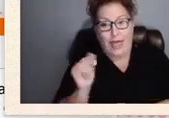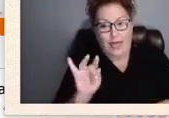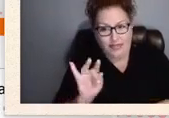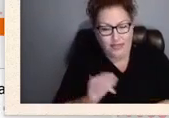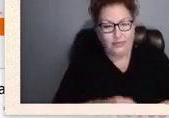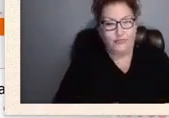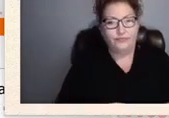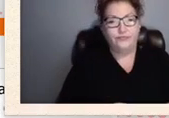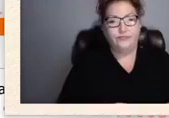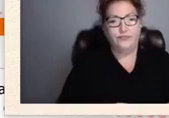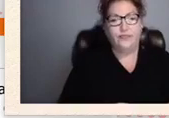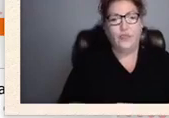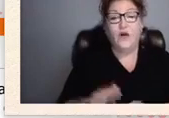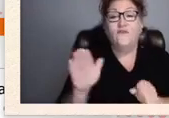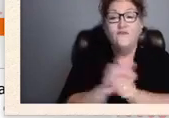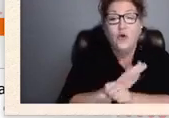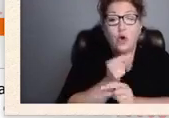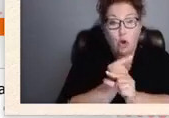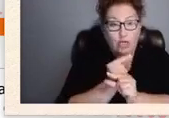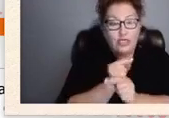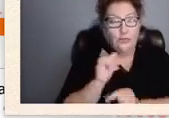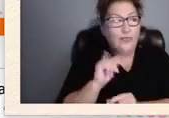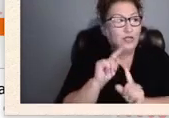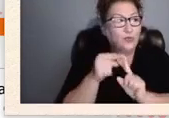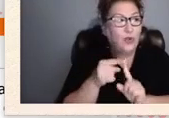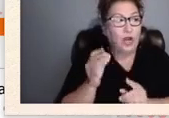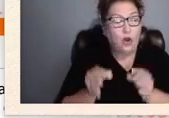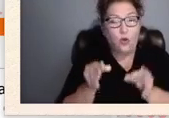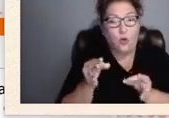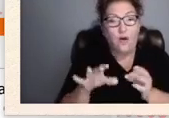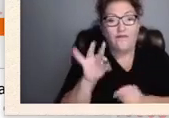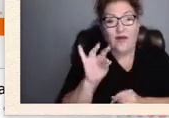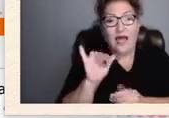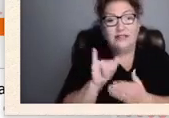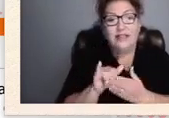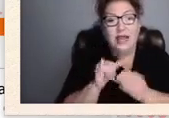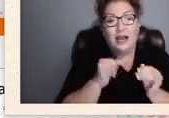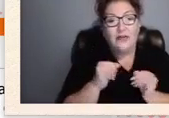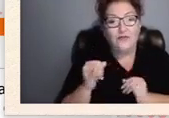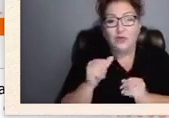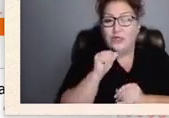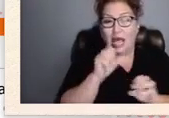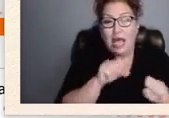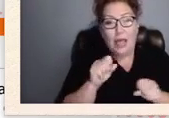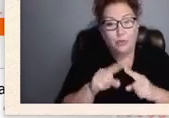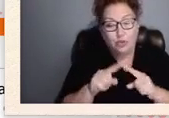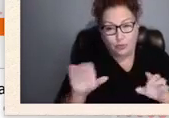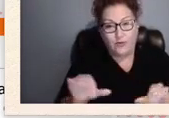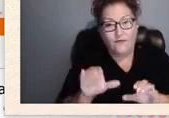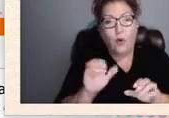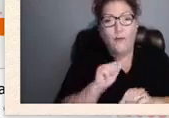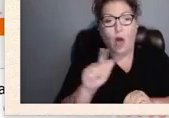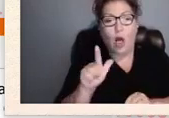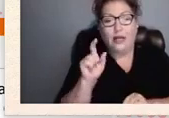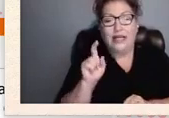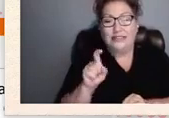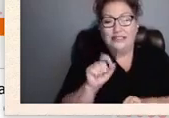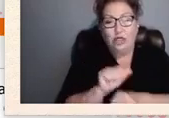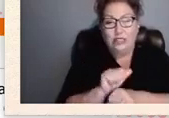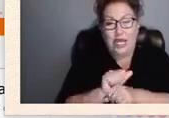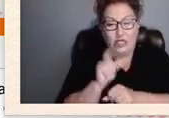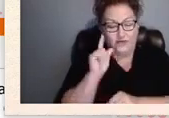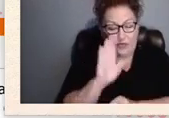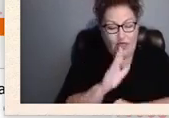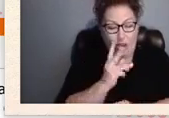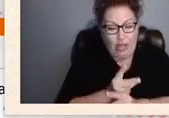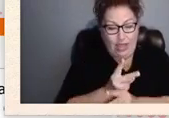Full guardianship. So this is when a court finds that an individual is unable to perform all the necessary tasks for their care of their